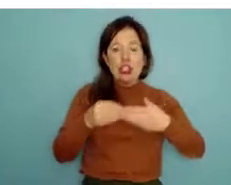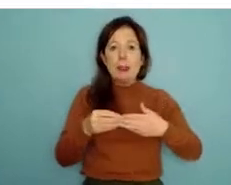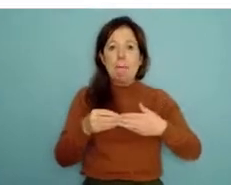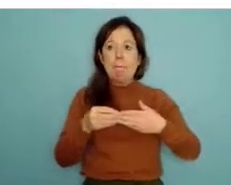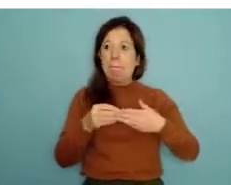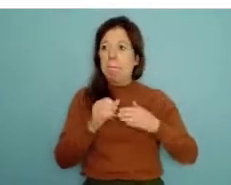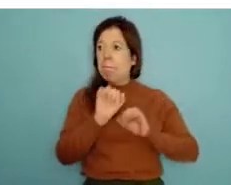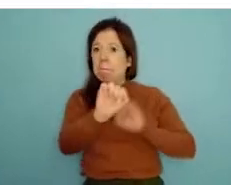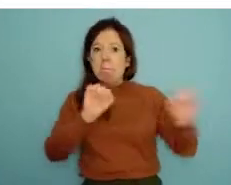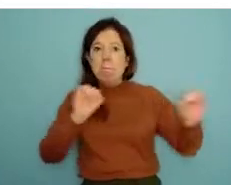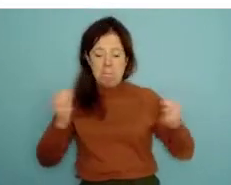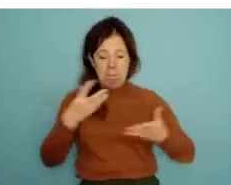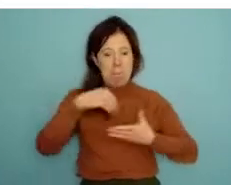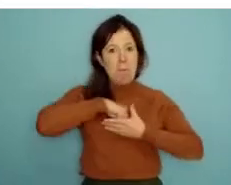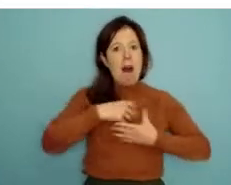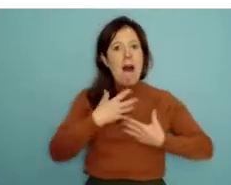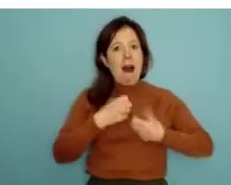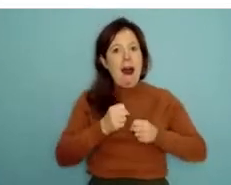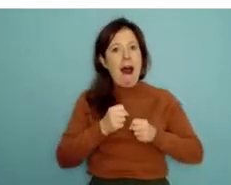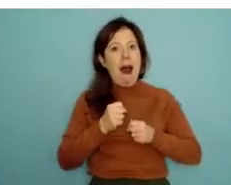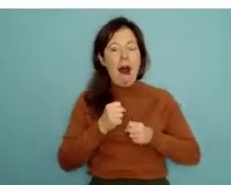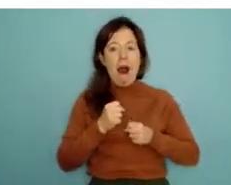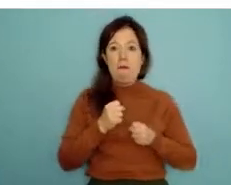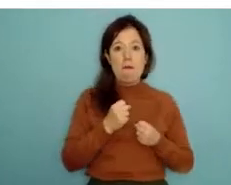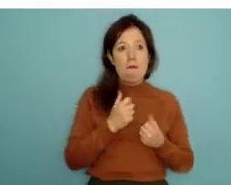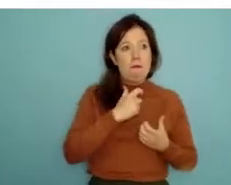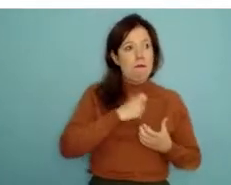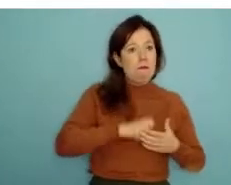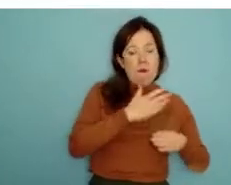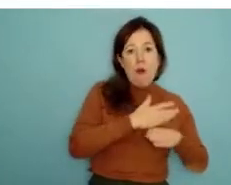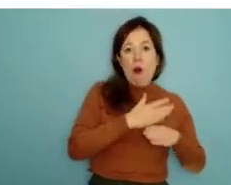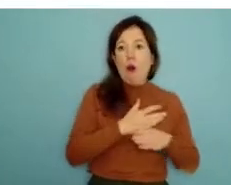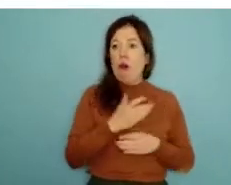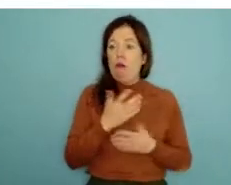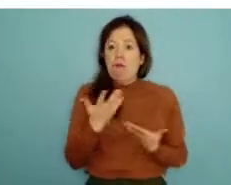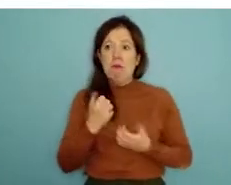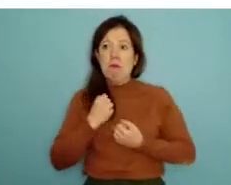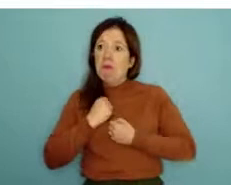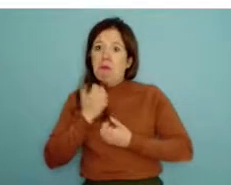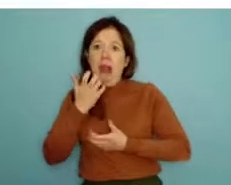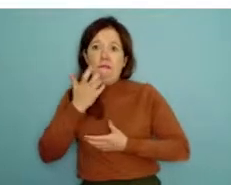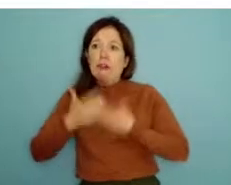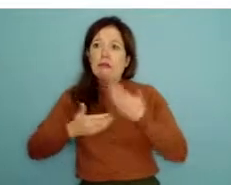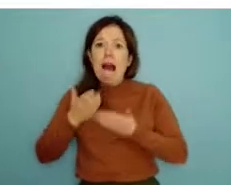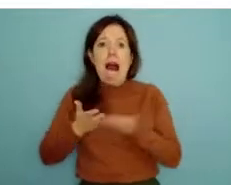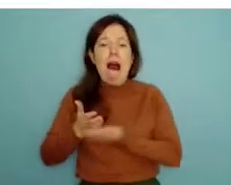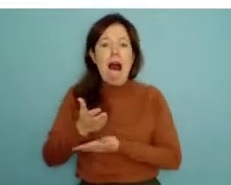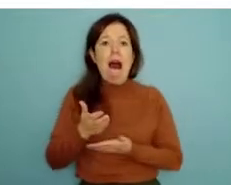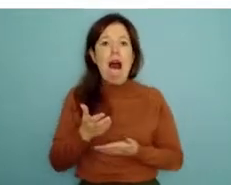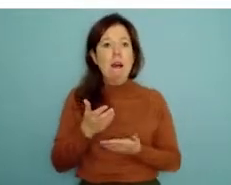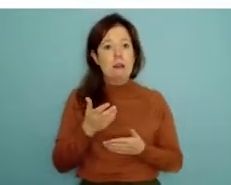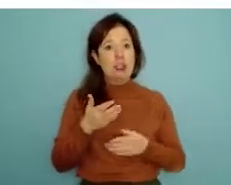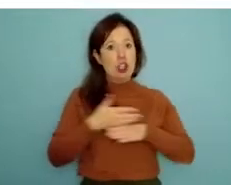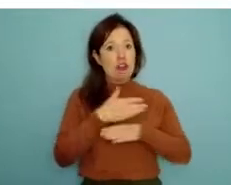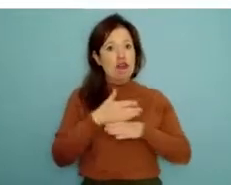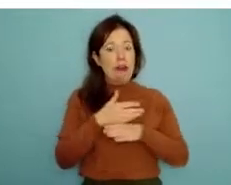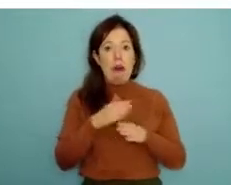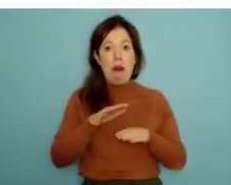roles and in our day-to-day lives, regardless of what stage in our career we are at.